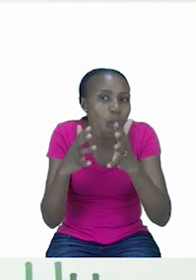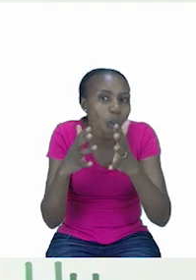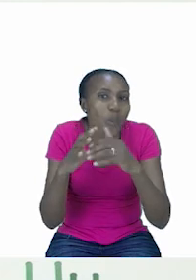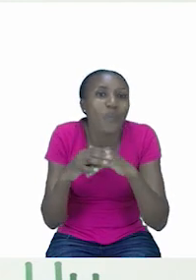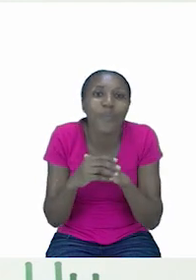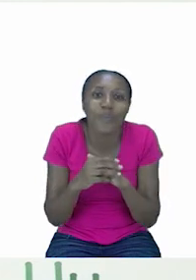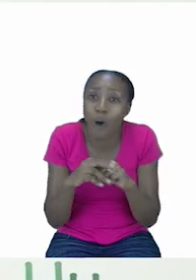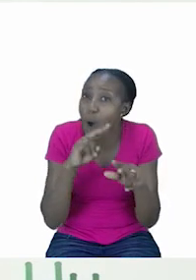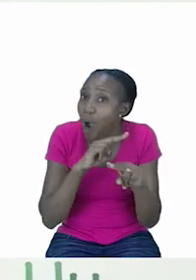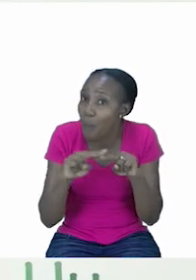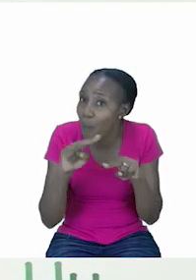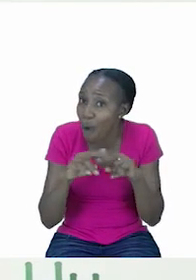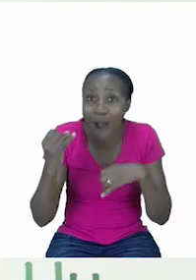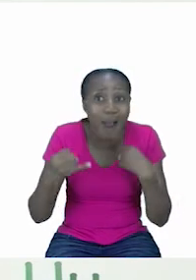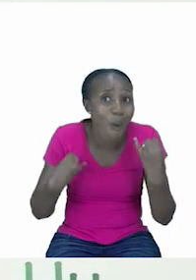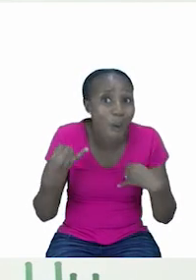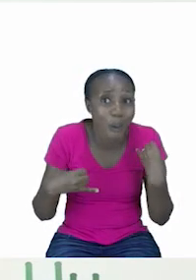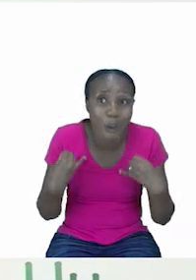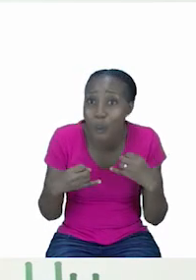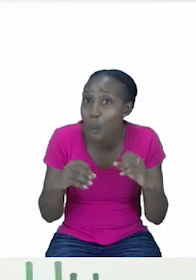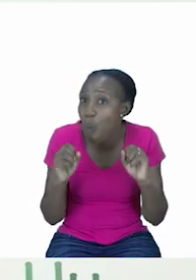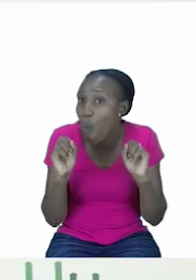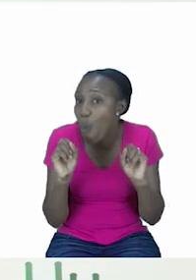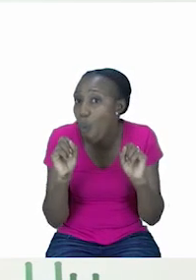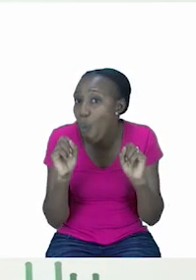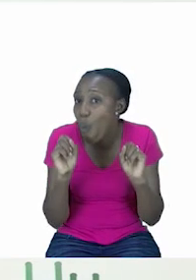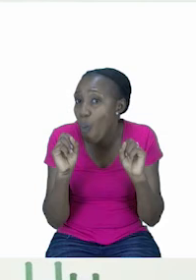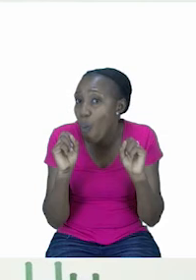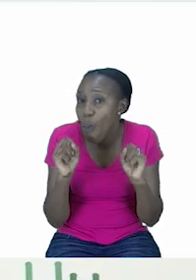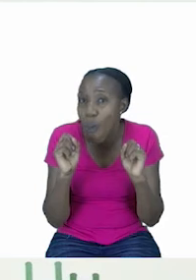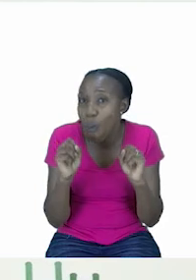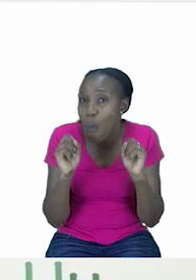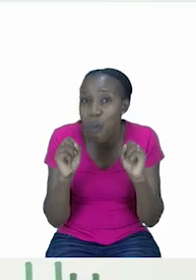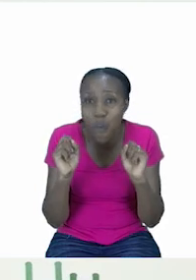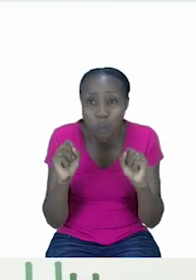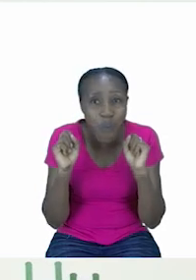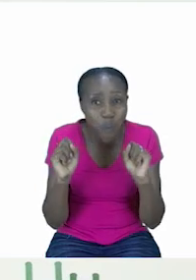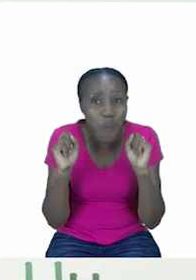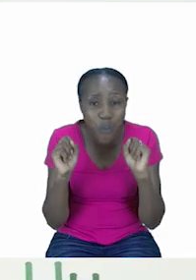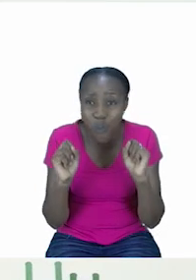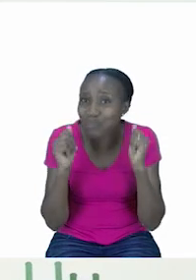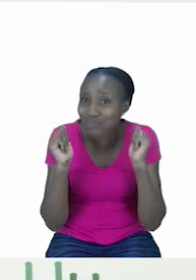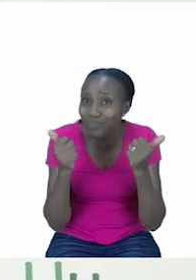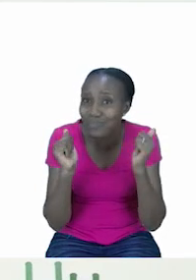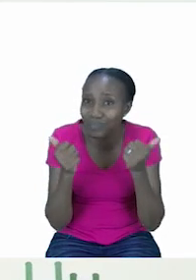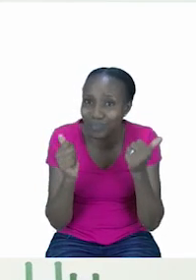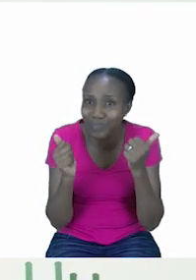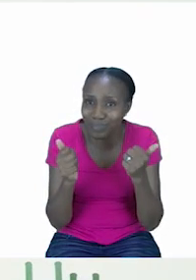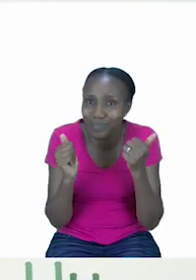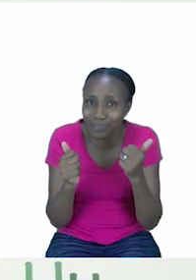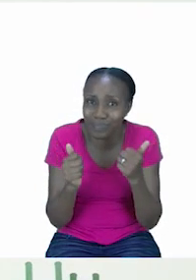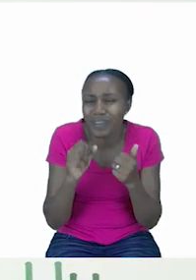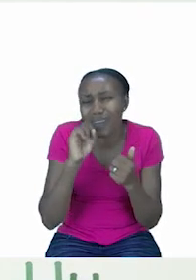was fun. Now check that everything is the same size and make sure that if you make a